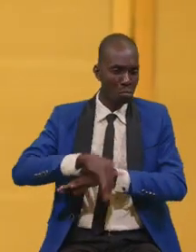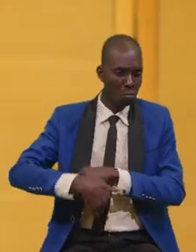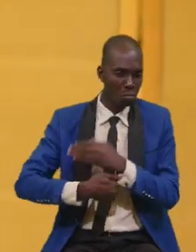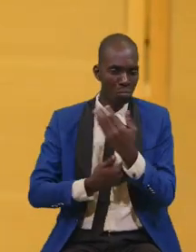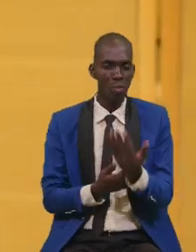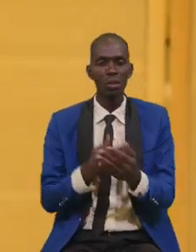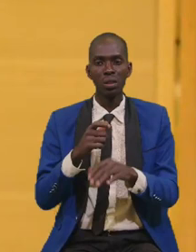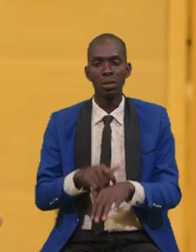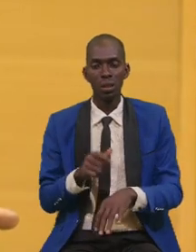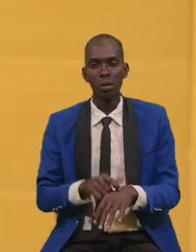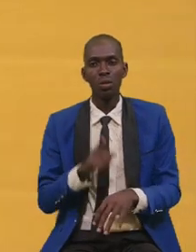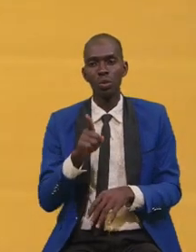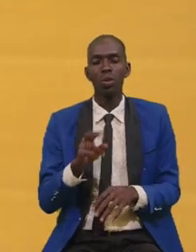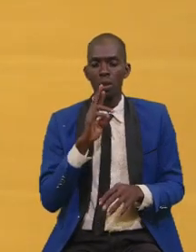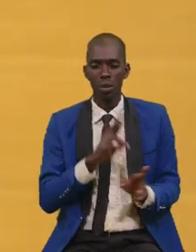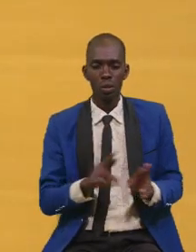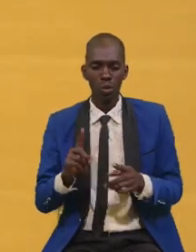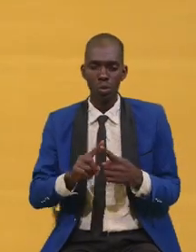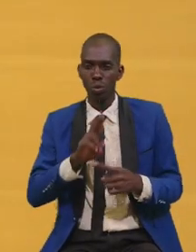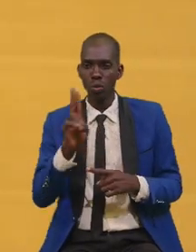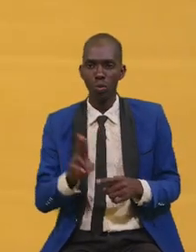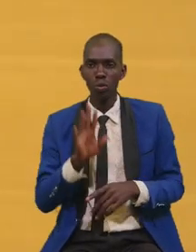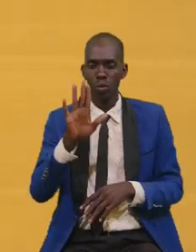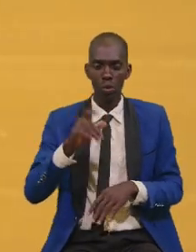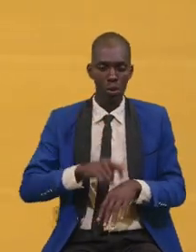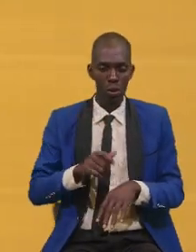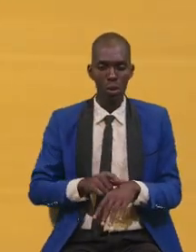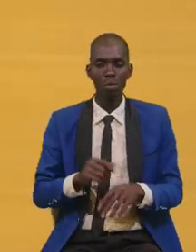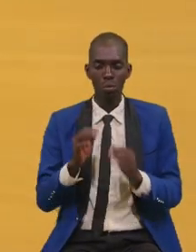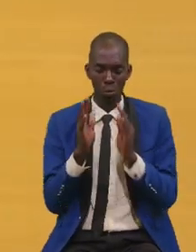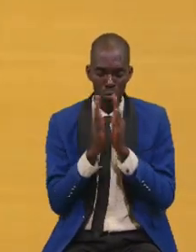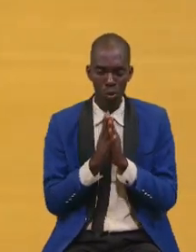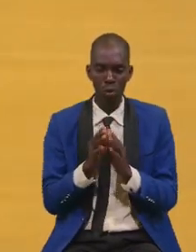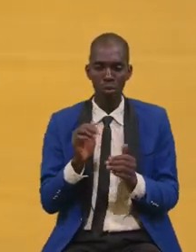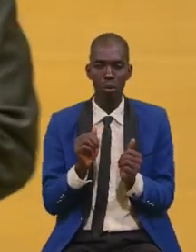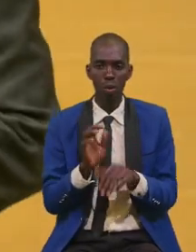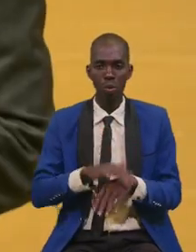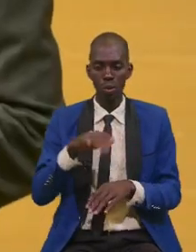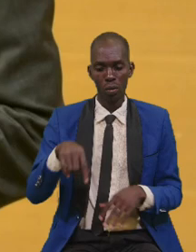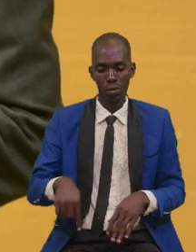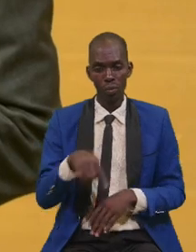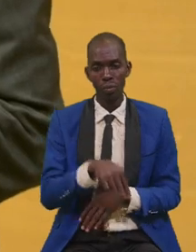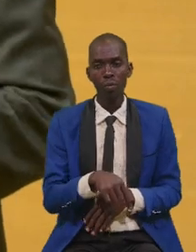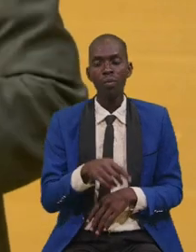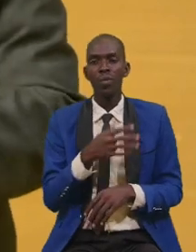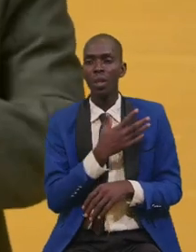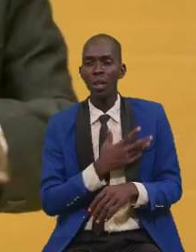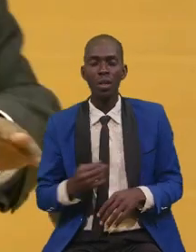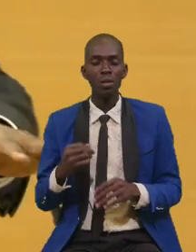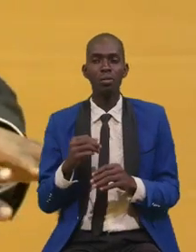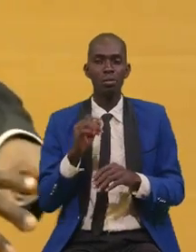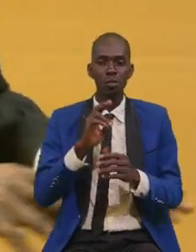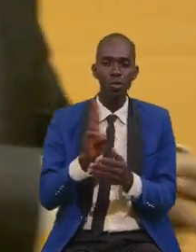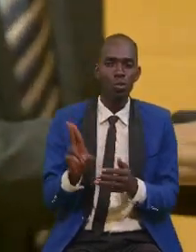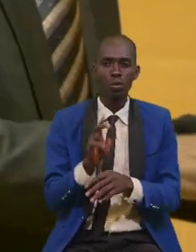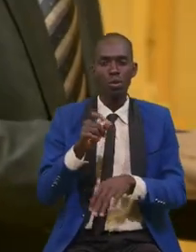on your knees praying, spend examining and exploring the promises of God